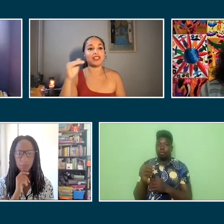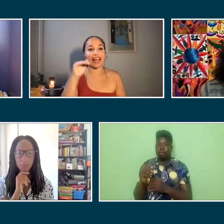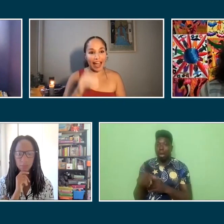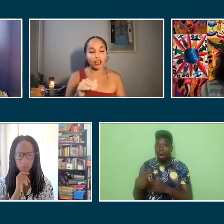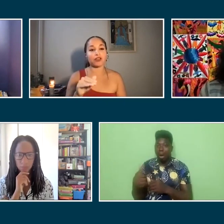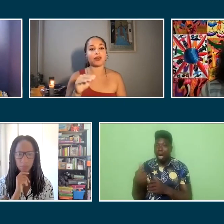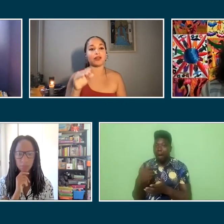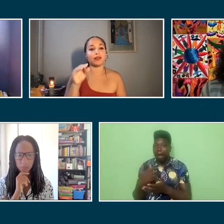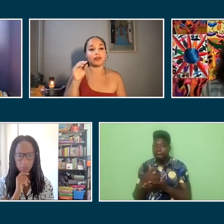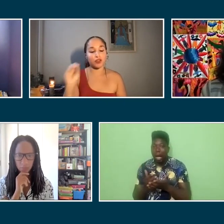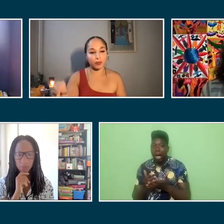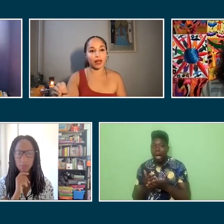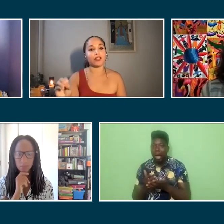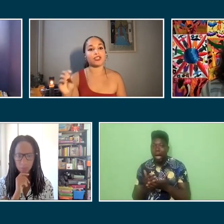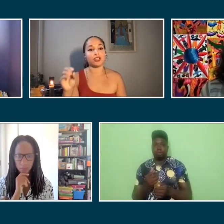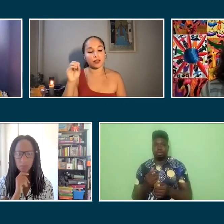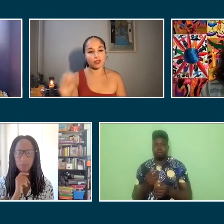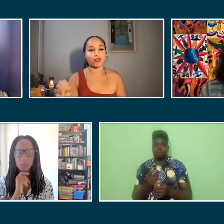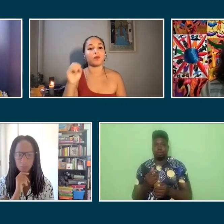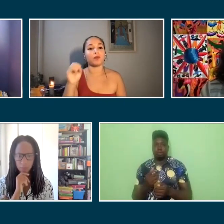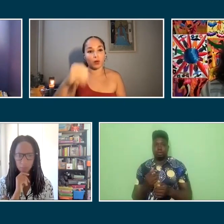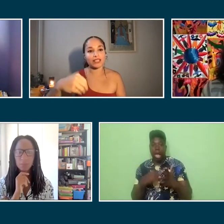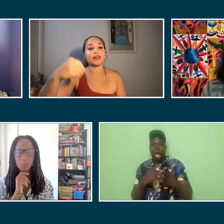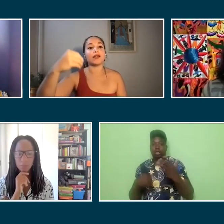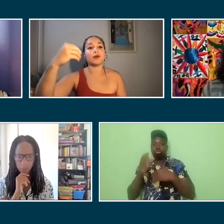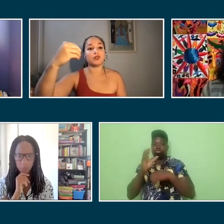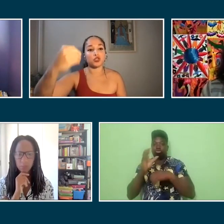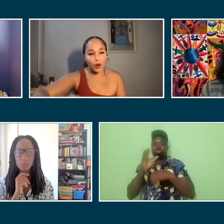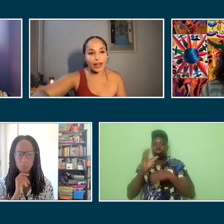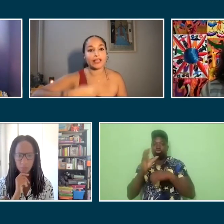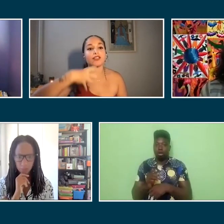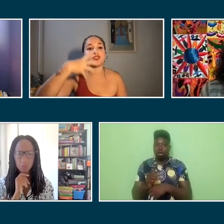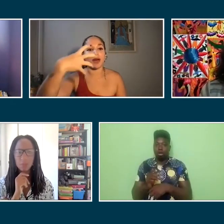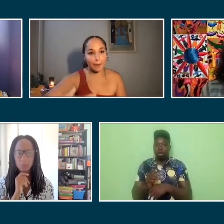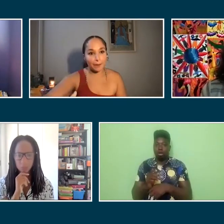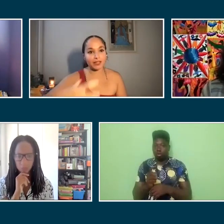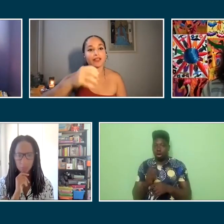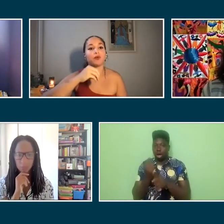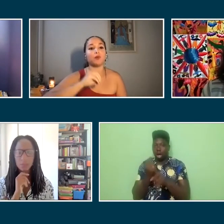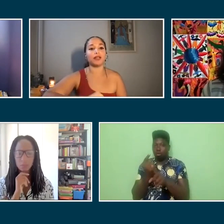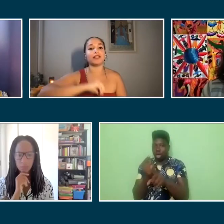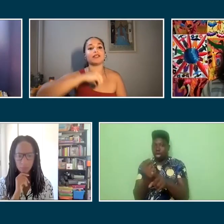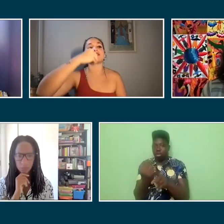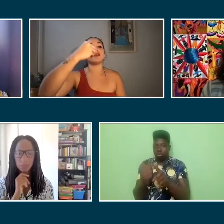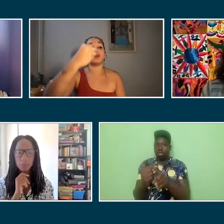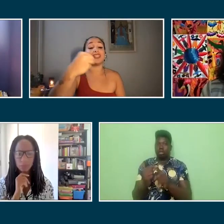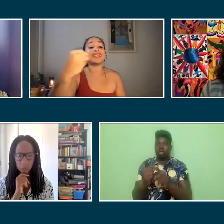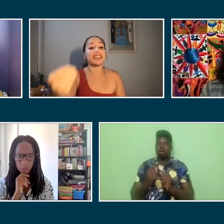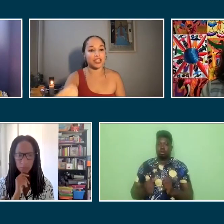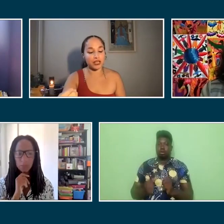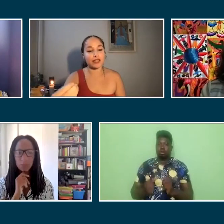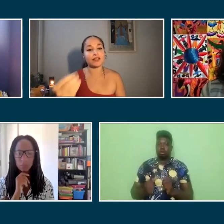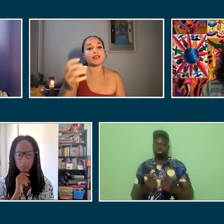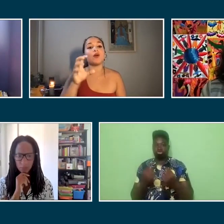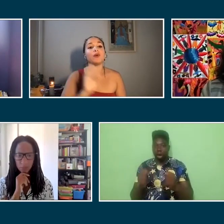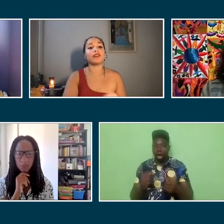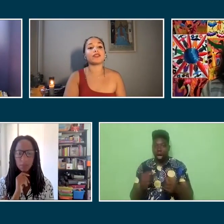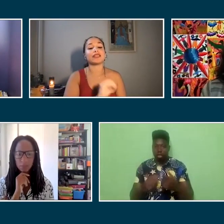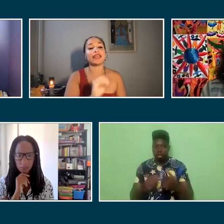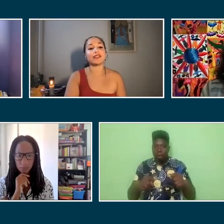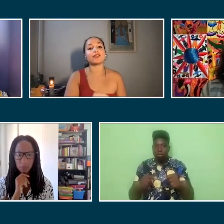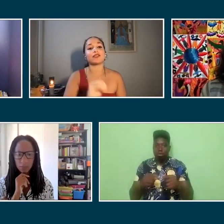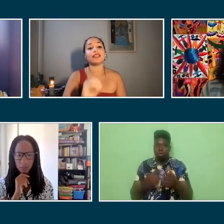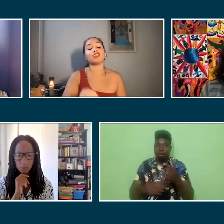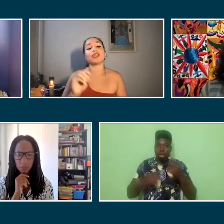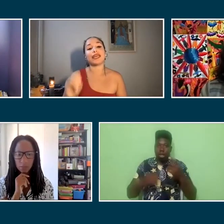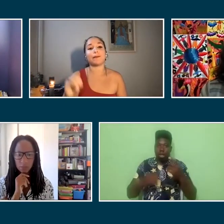think cancel culture is actually an accurate terminology to describe what's trying to happen, like what the intention